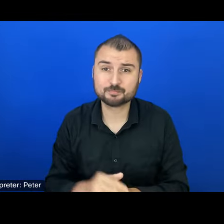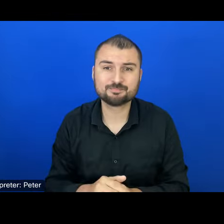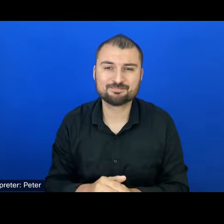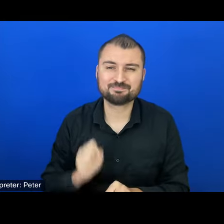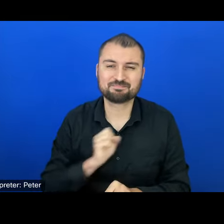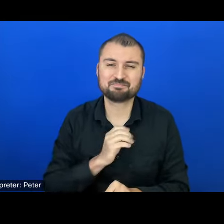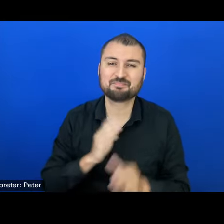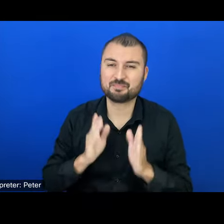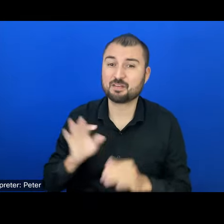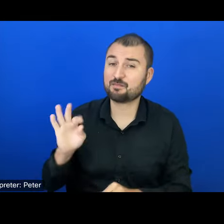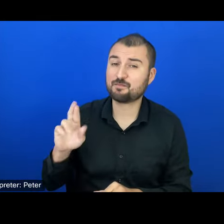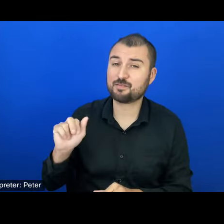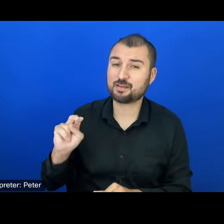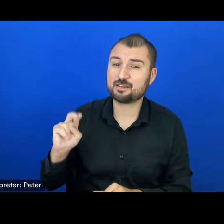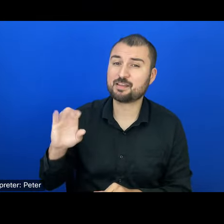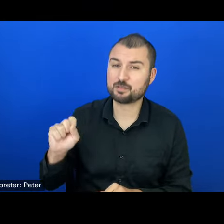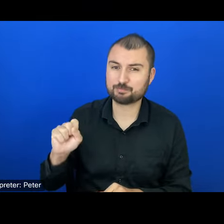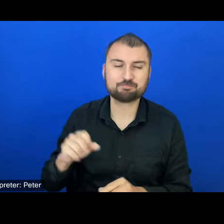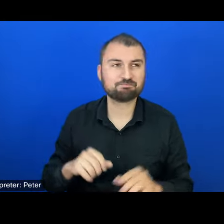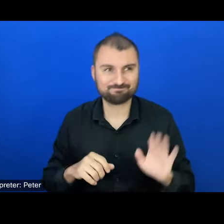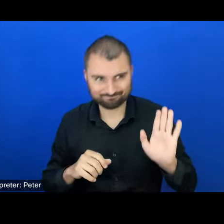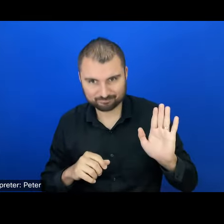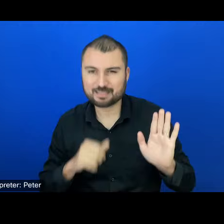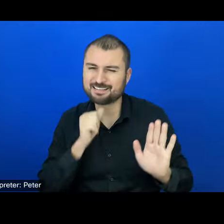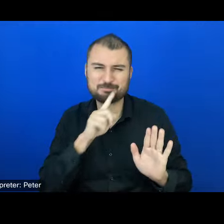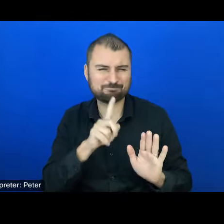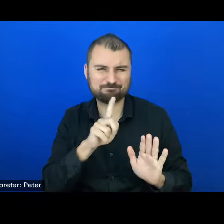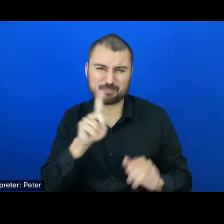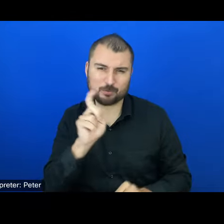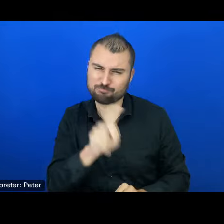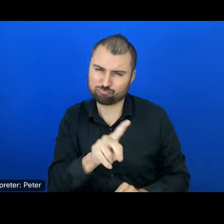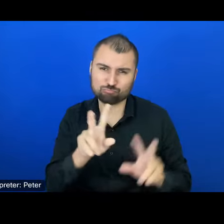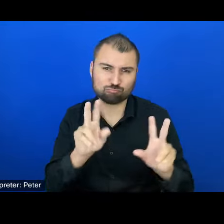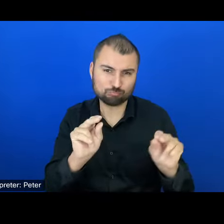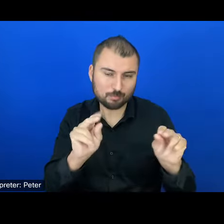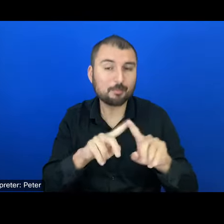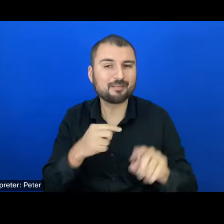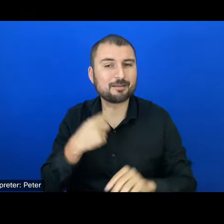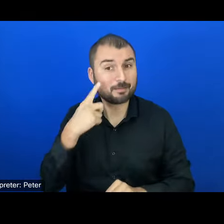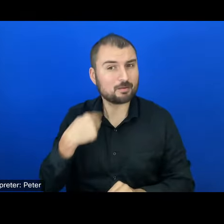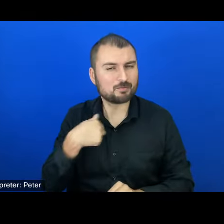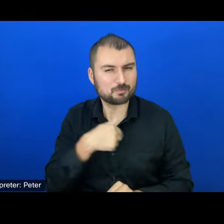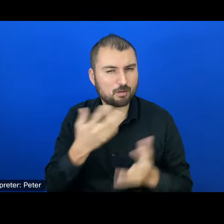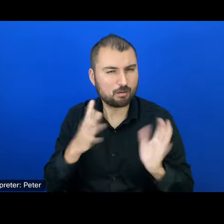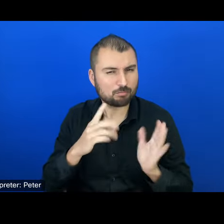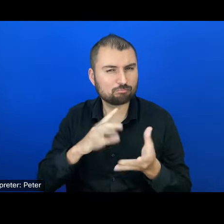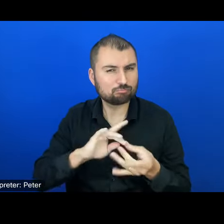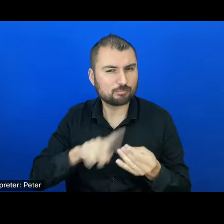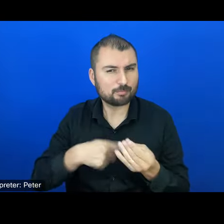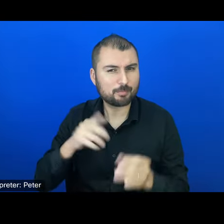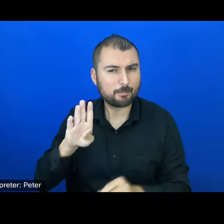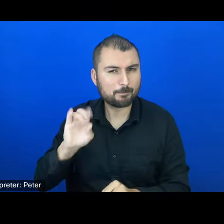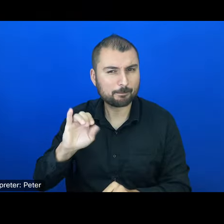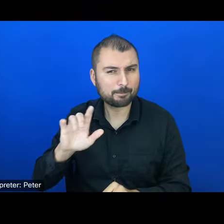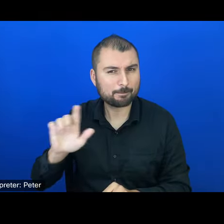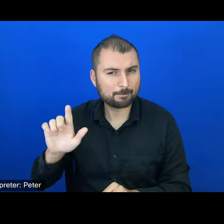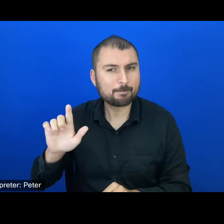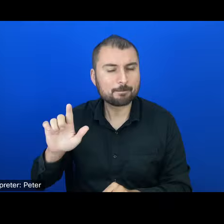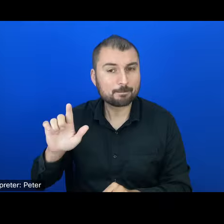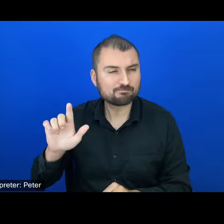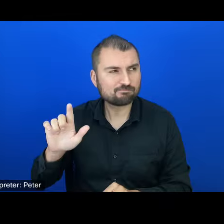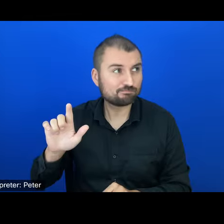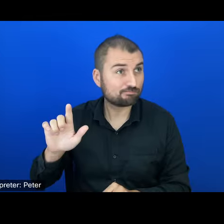Senator Francisco. Not so much a question, but I think we have talked about a bill